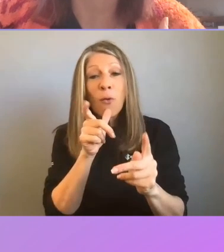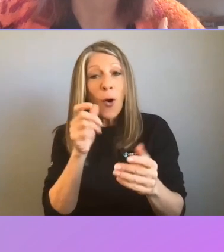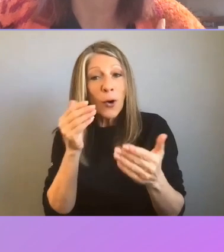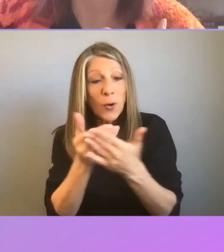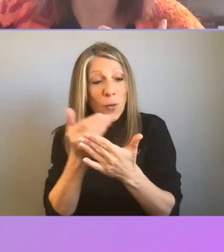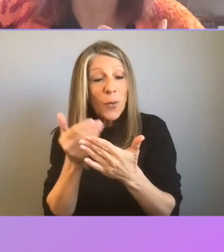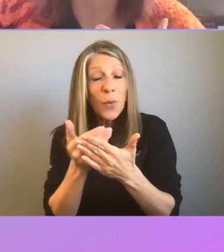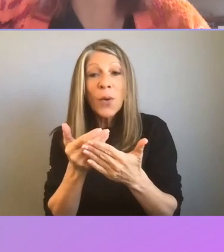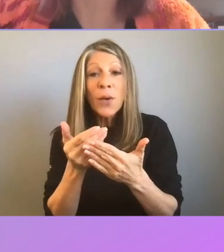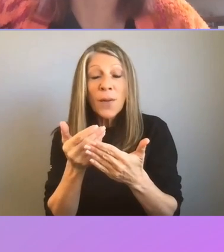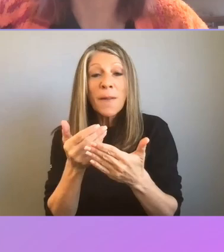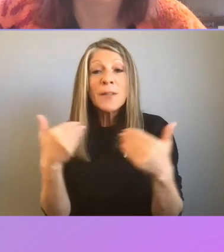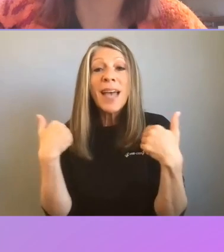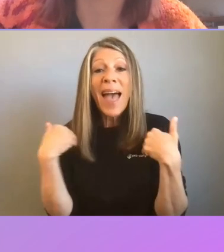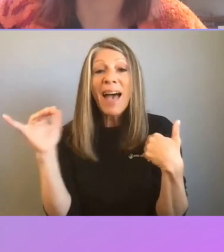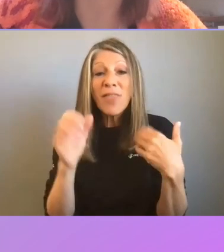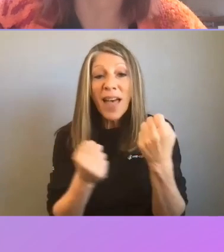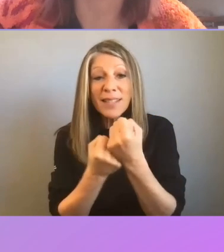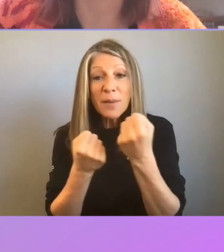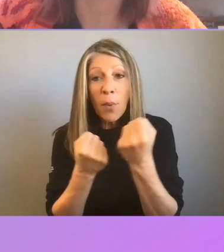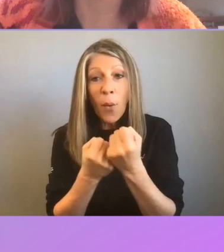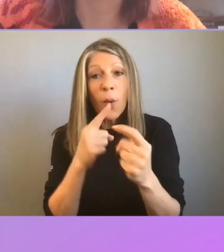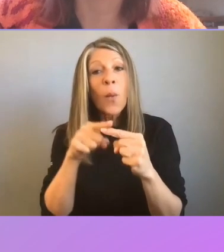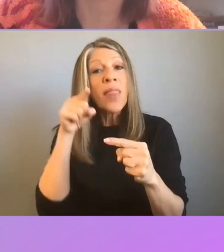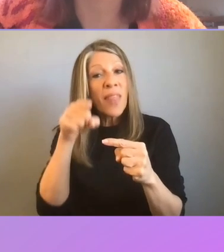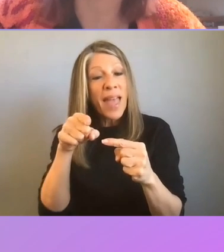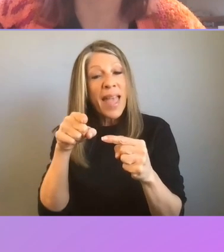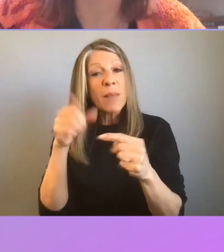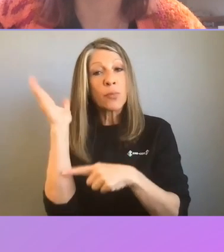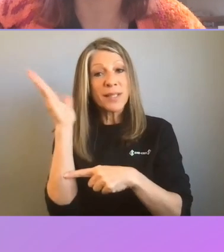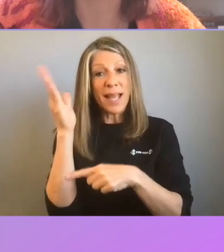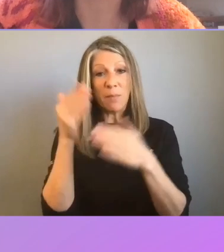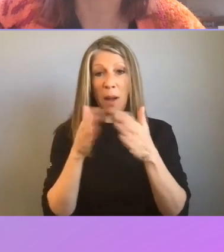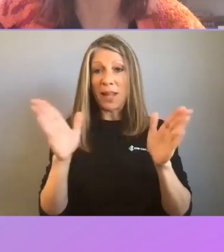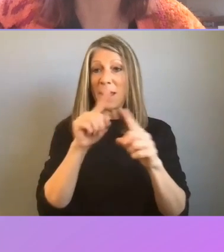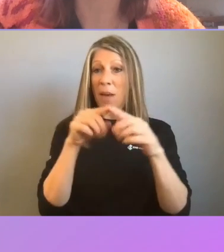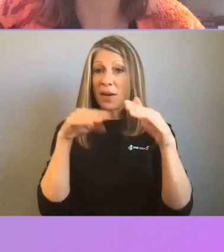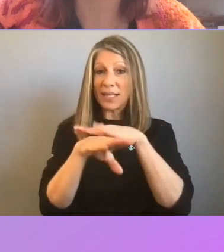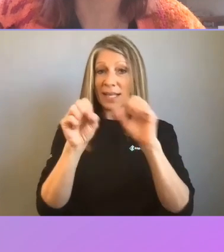that support when they're presenting publicly about accessibility.